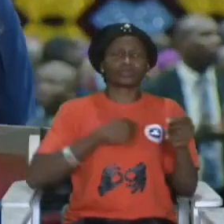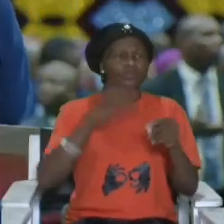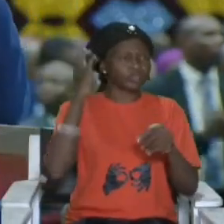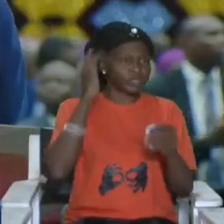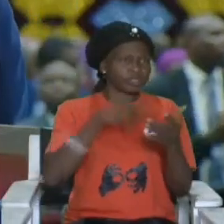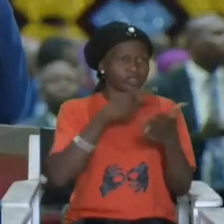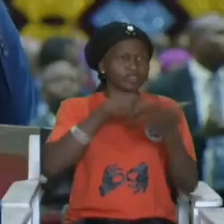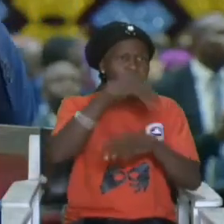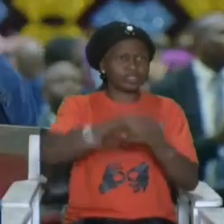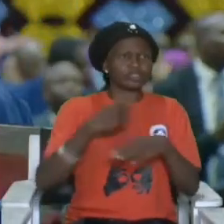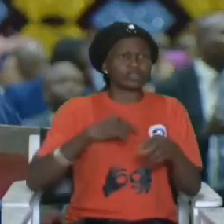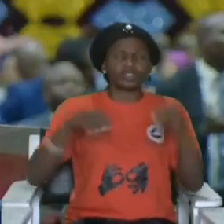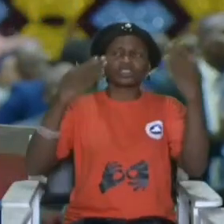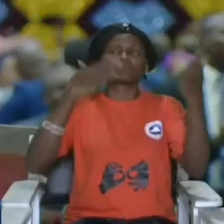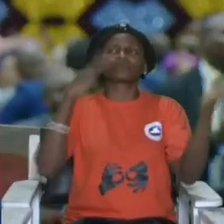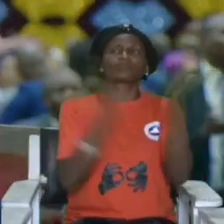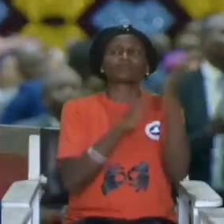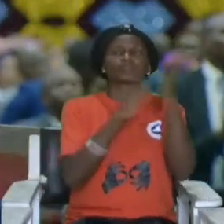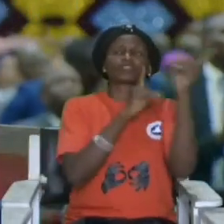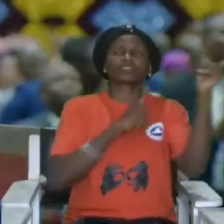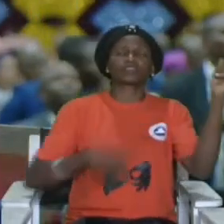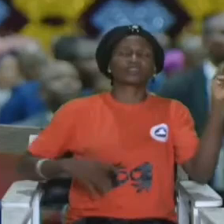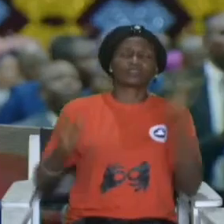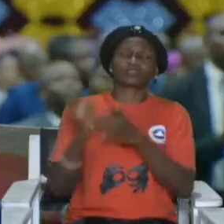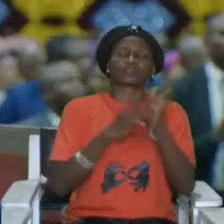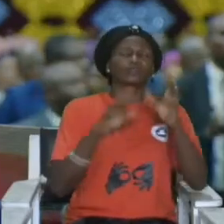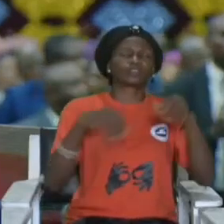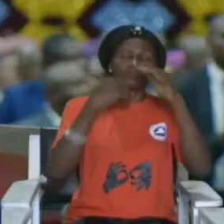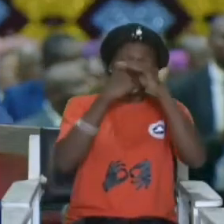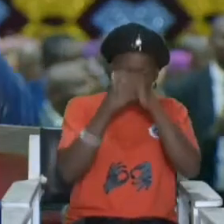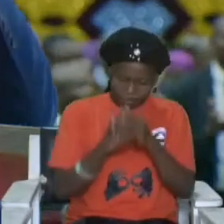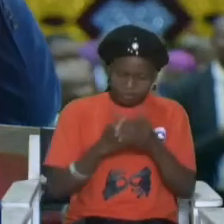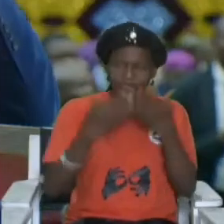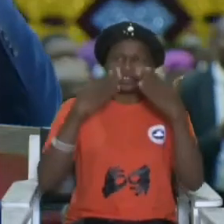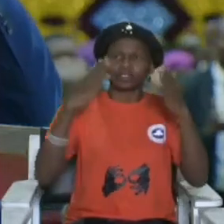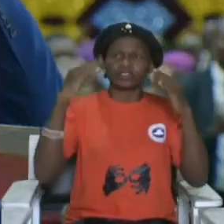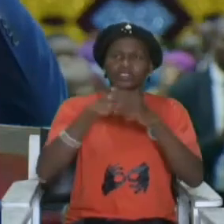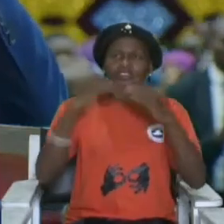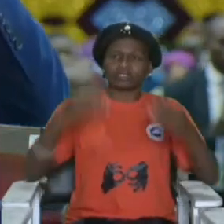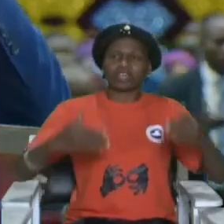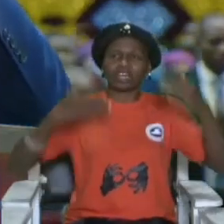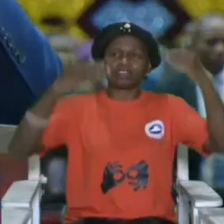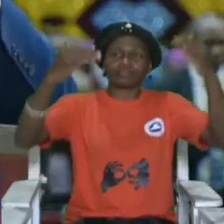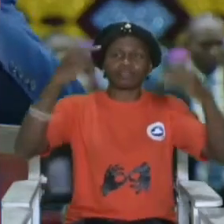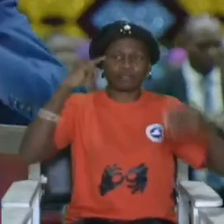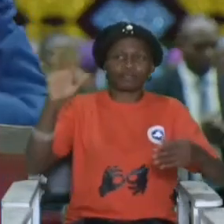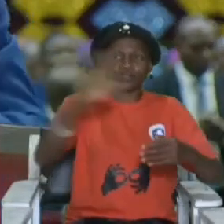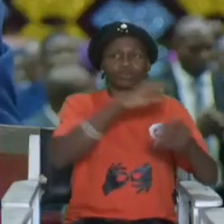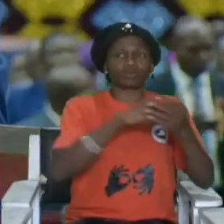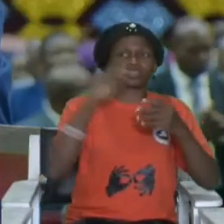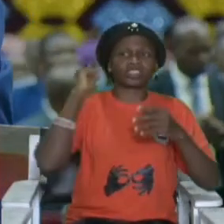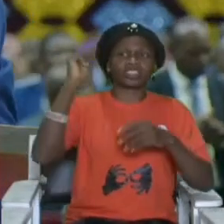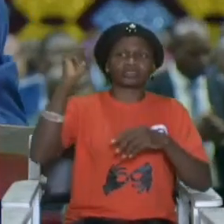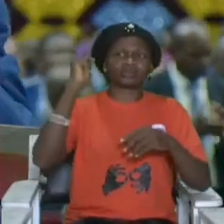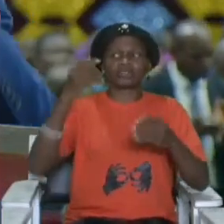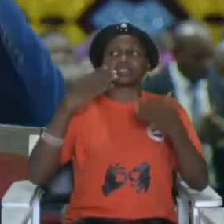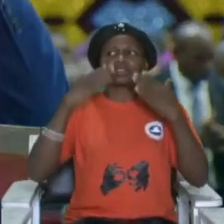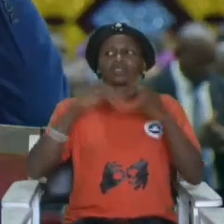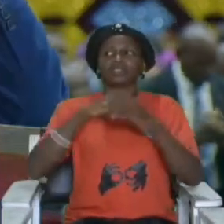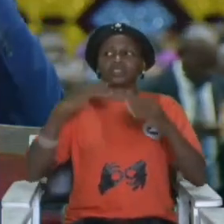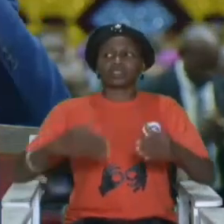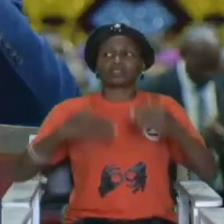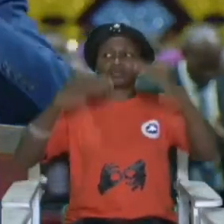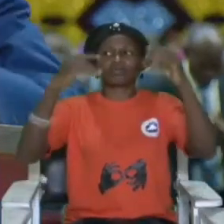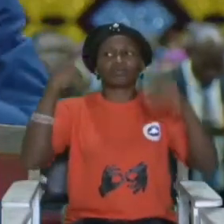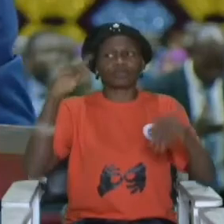We give you praise, Jesus. We give you adoration. Thank him in anticipation for your own testimony. Thank him in anticipation for